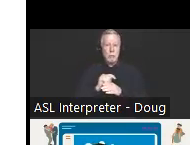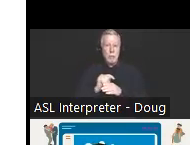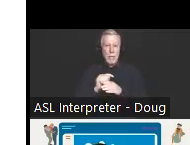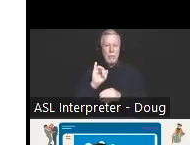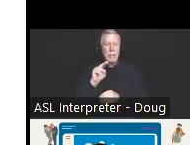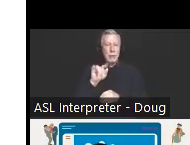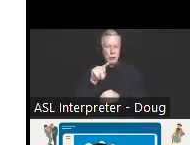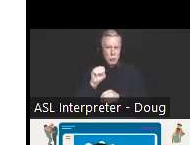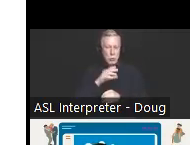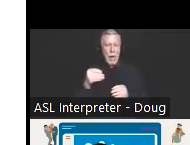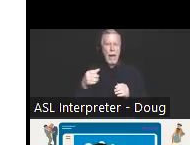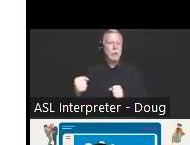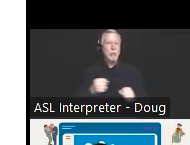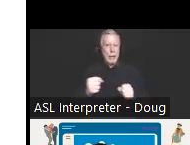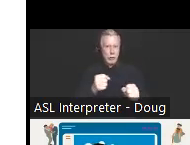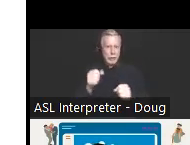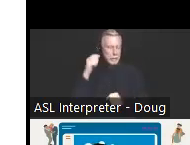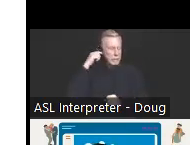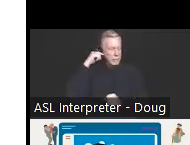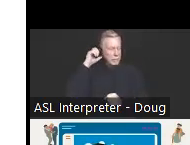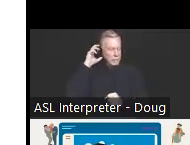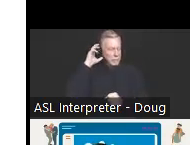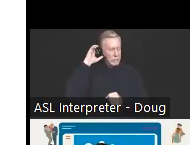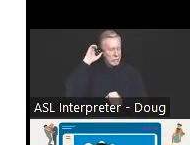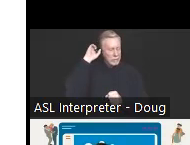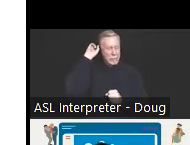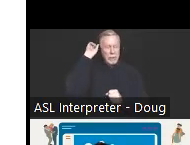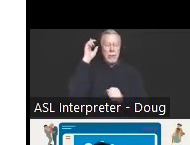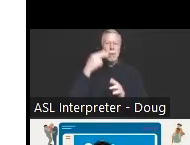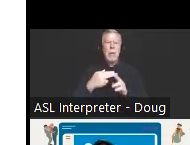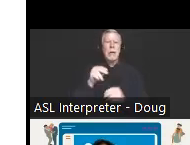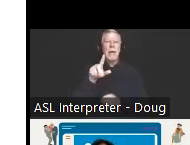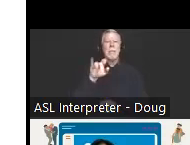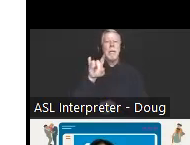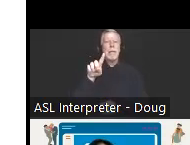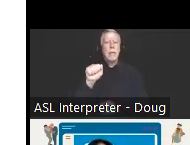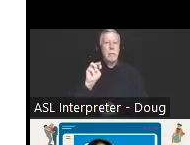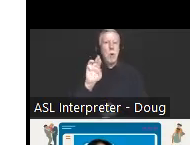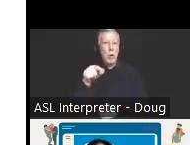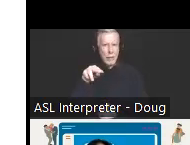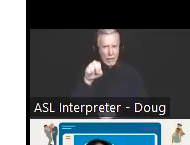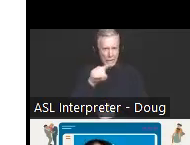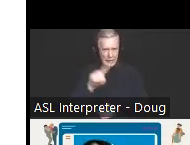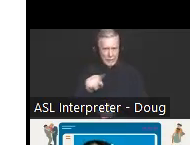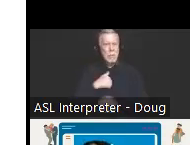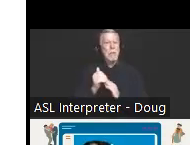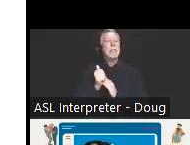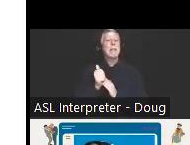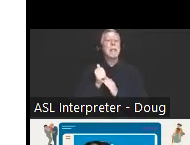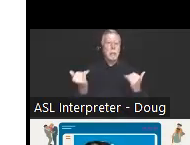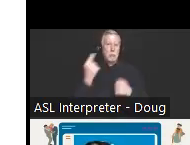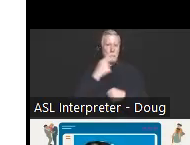and Strategies TA. My name is Lydia Marquez. I'm going to be your facilitator today, and I'm from Strategies